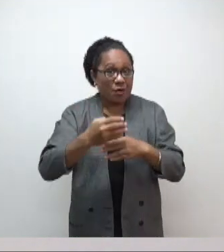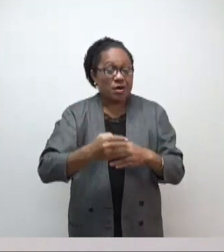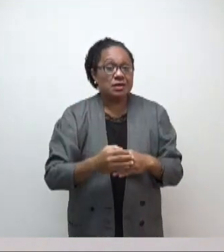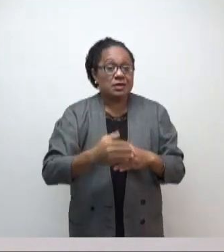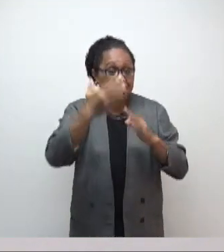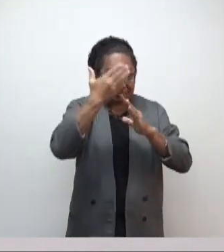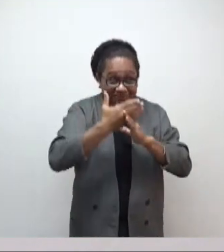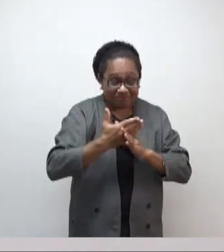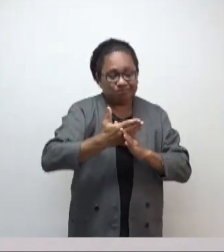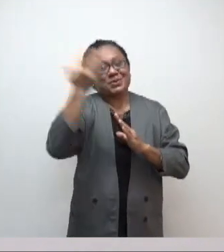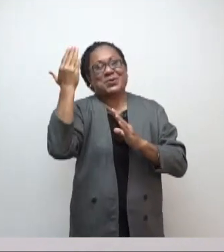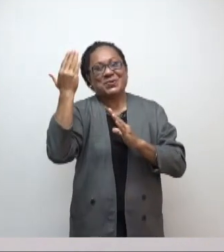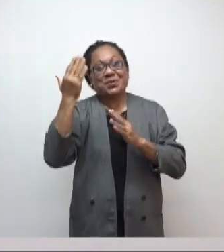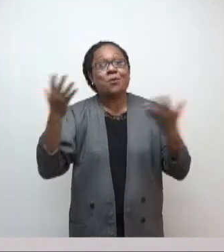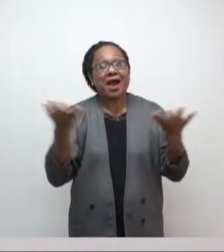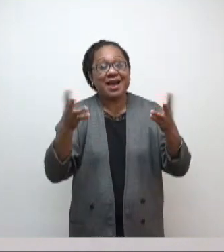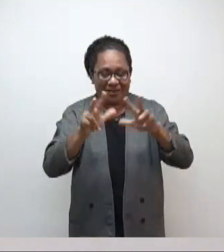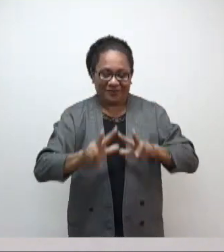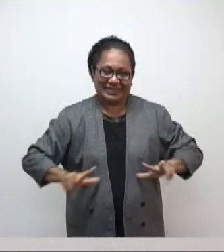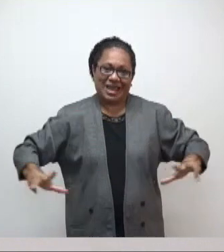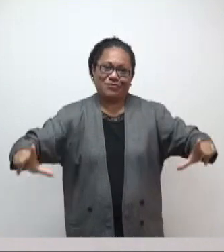lift everywhere on Viti level.